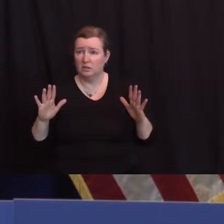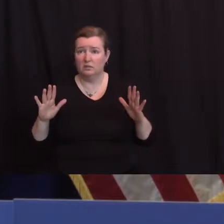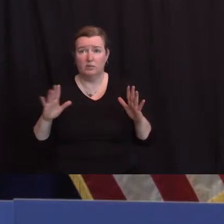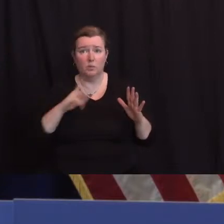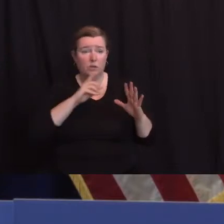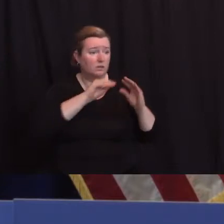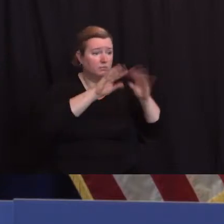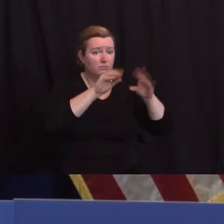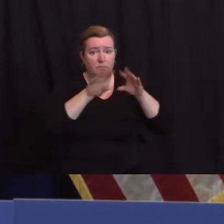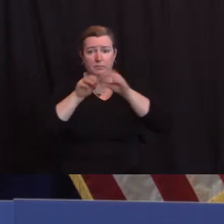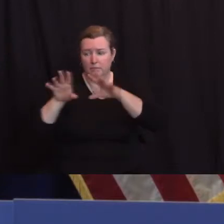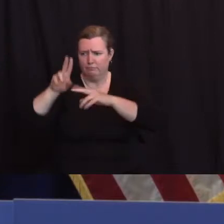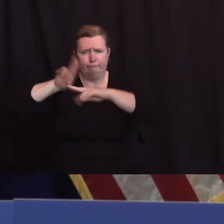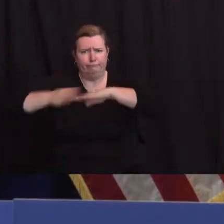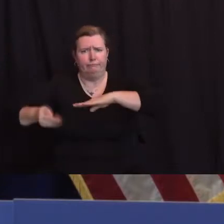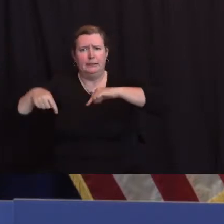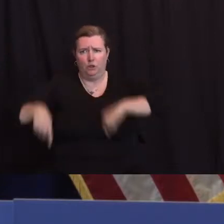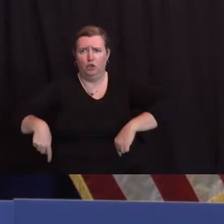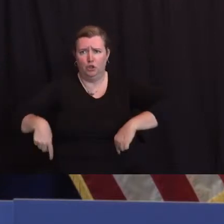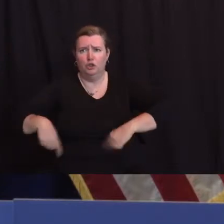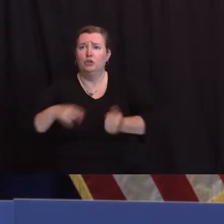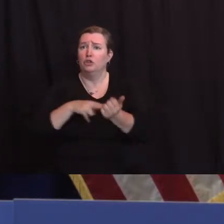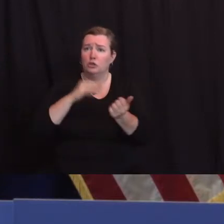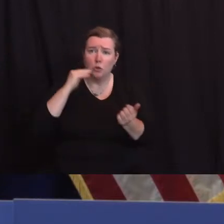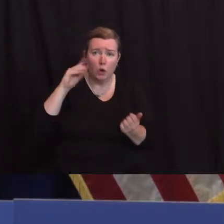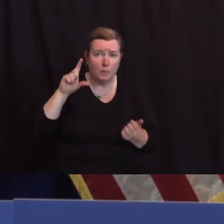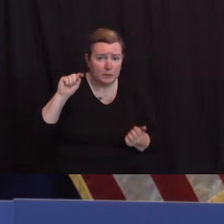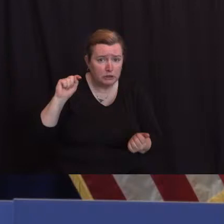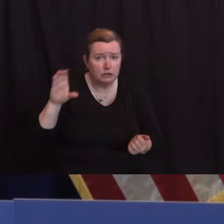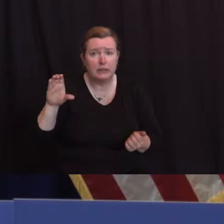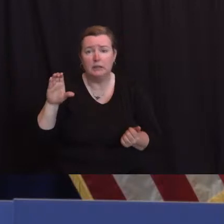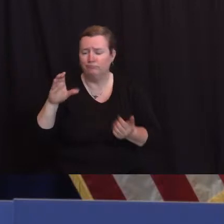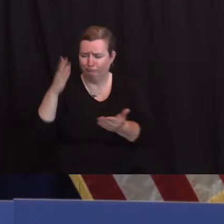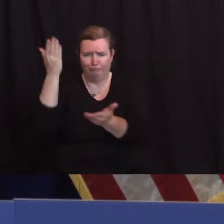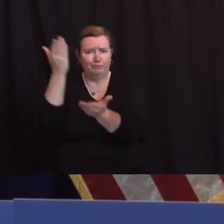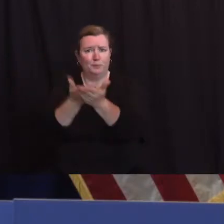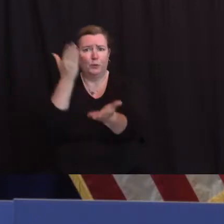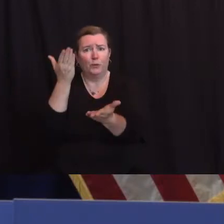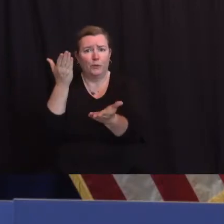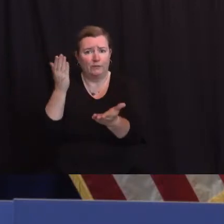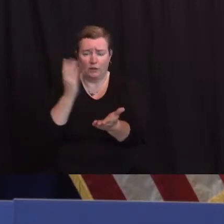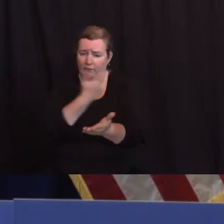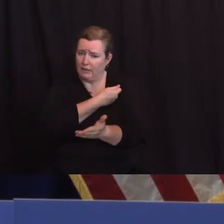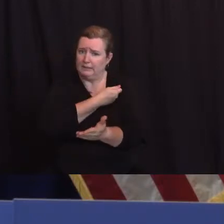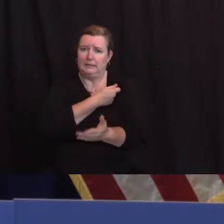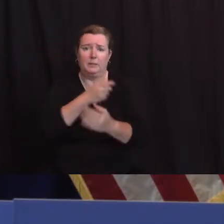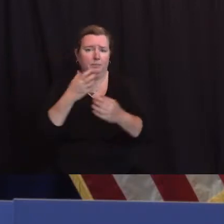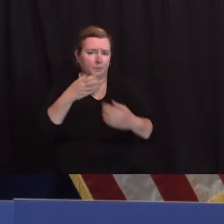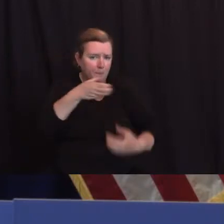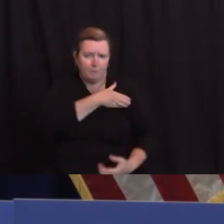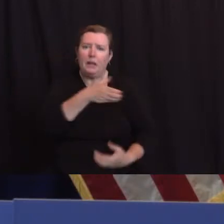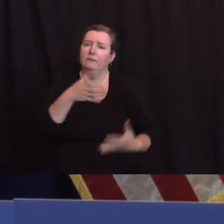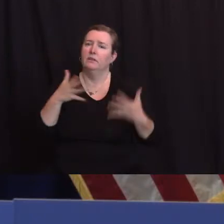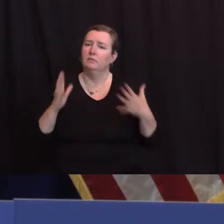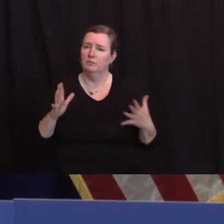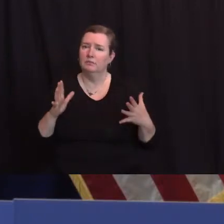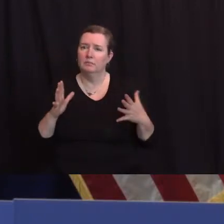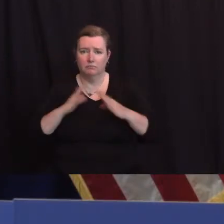long-term care facilities demonstrates the power of vaccination. Today, we are